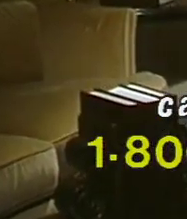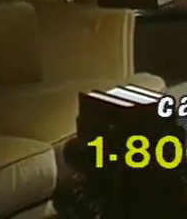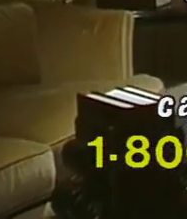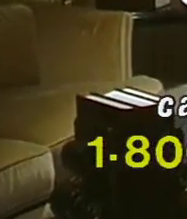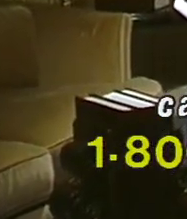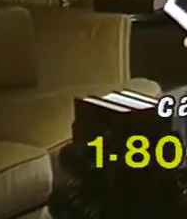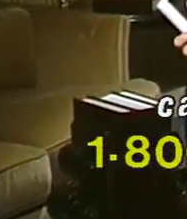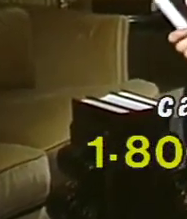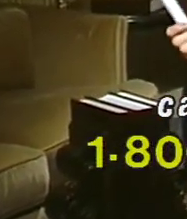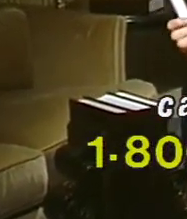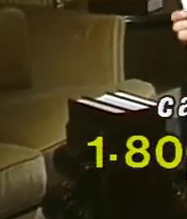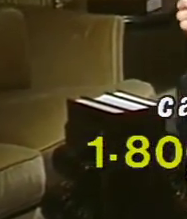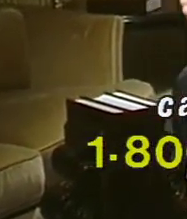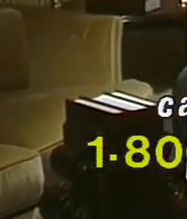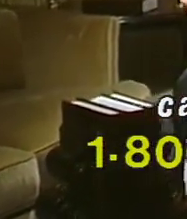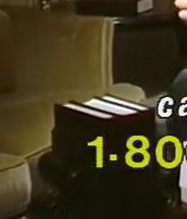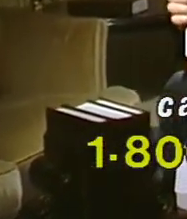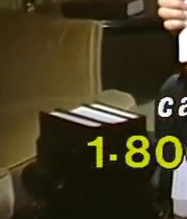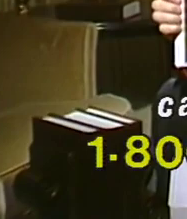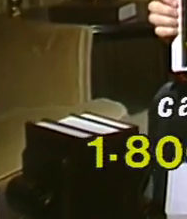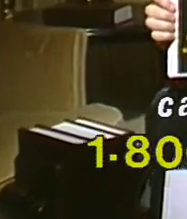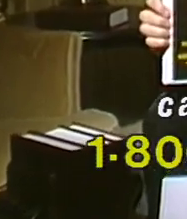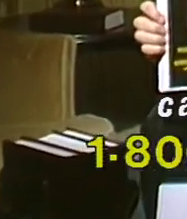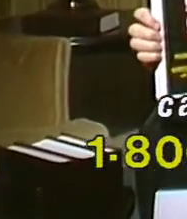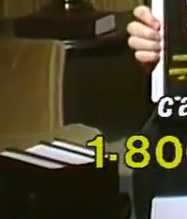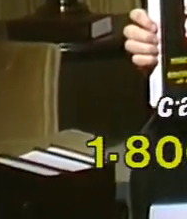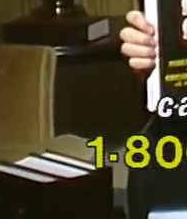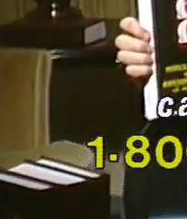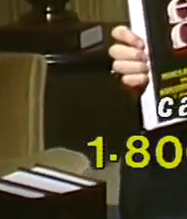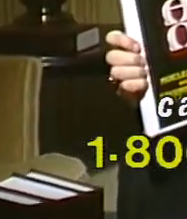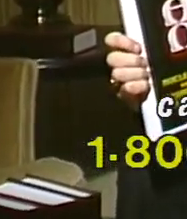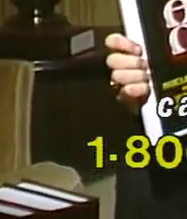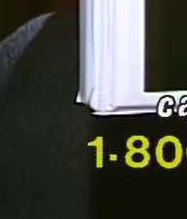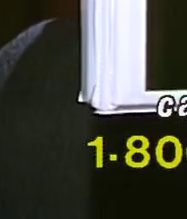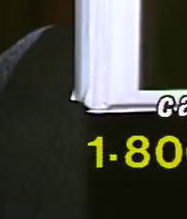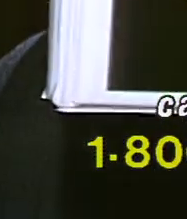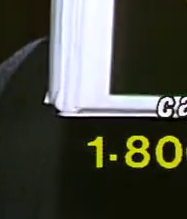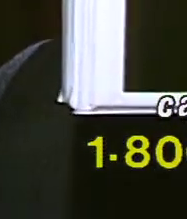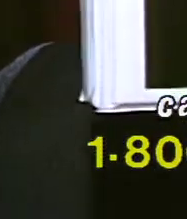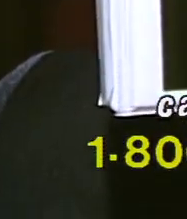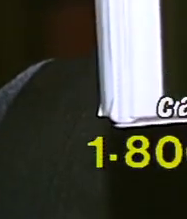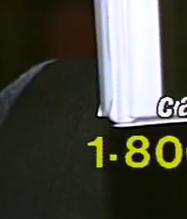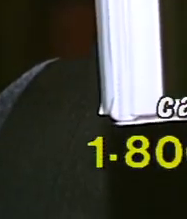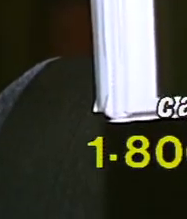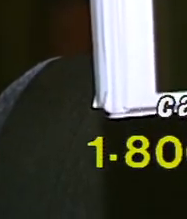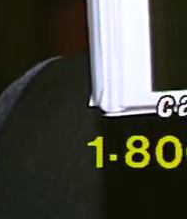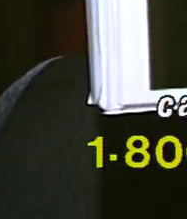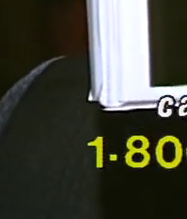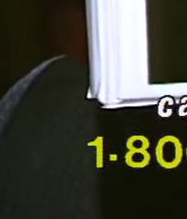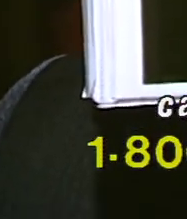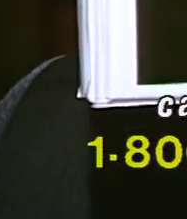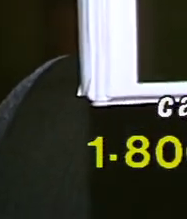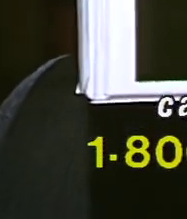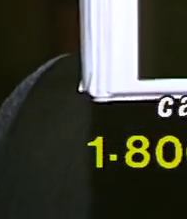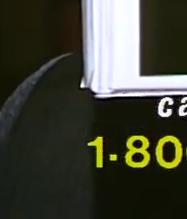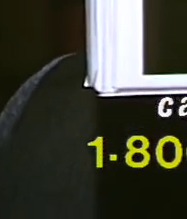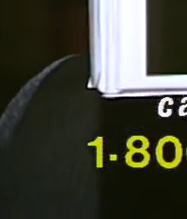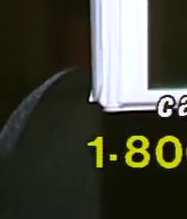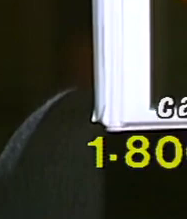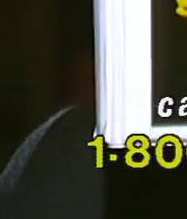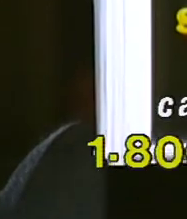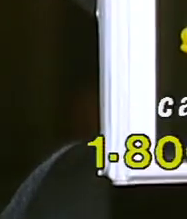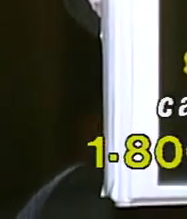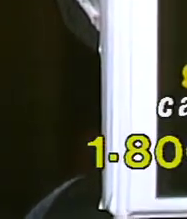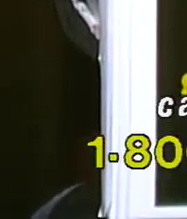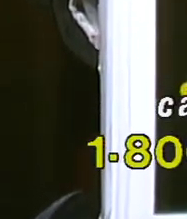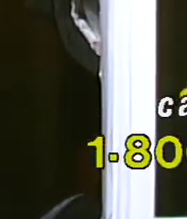out on the primetime program all of this month, the month of March. It's entitled Nuclear War and the Second Coming of Jesus